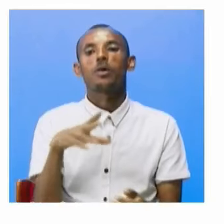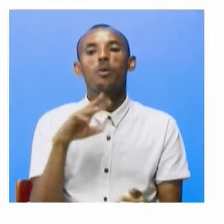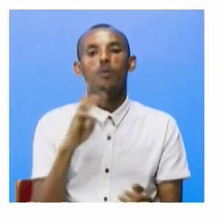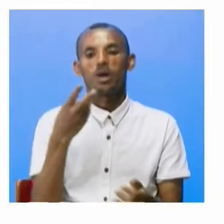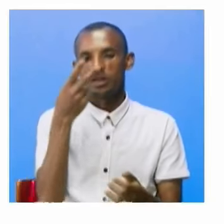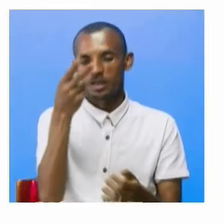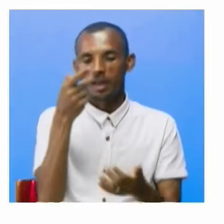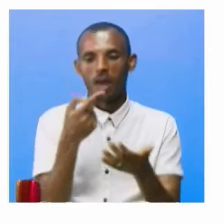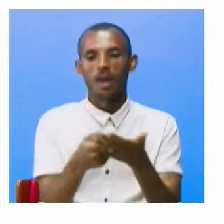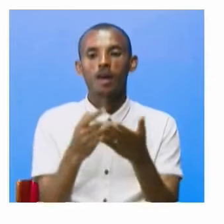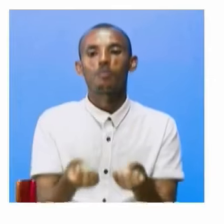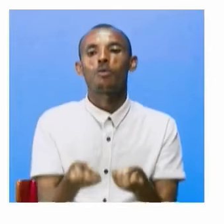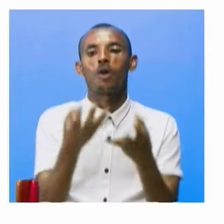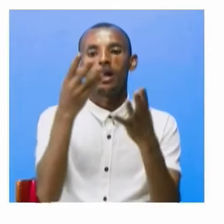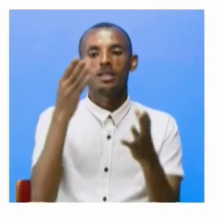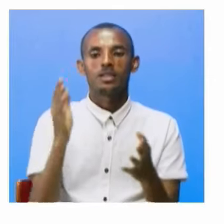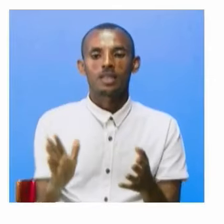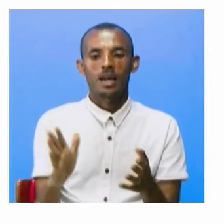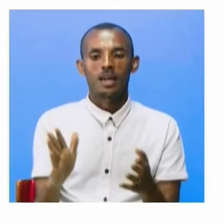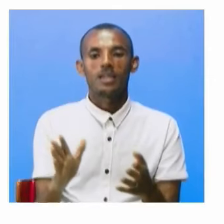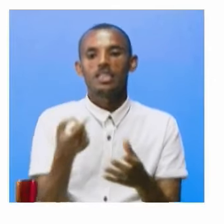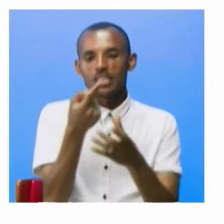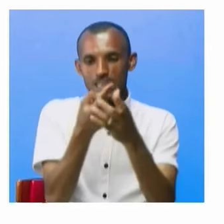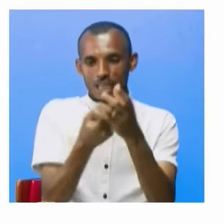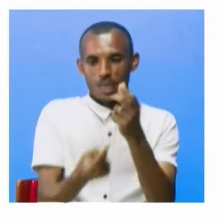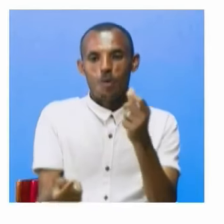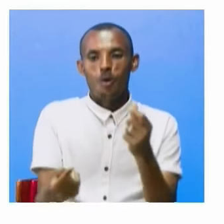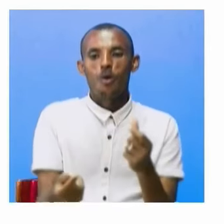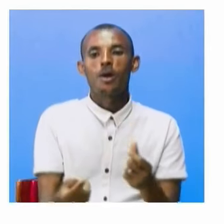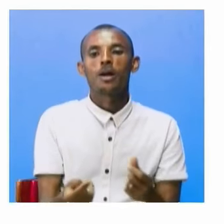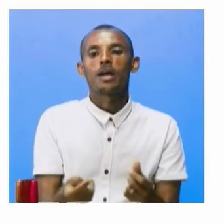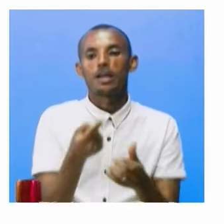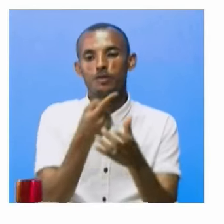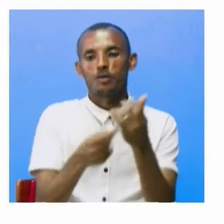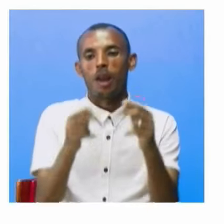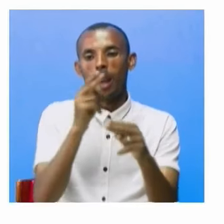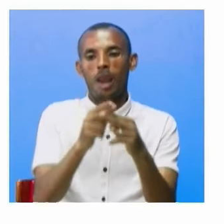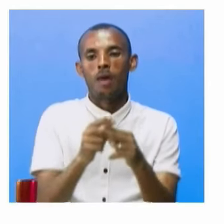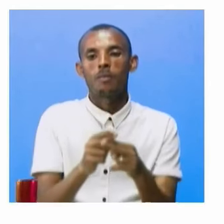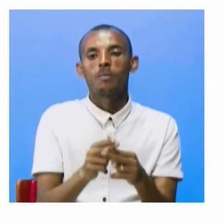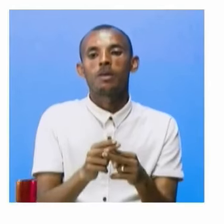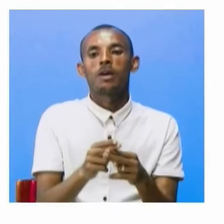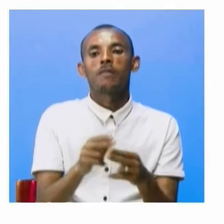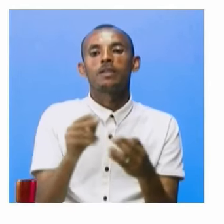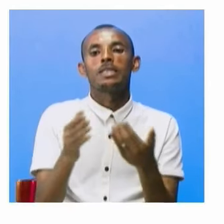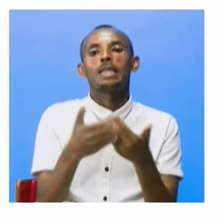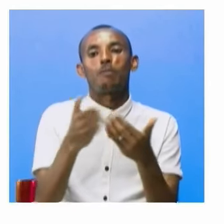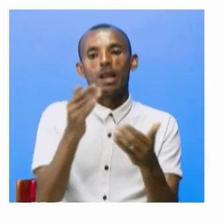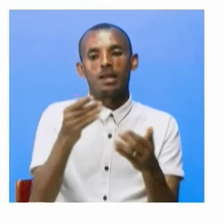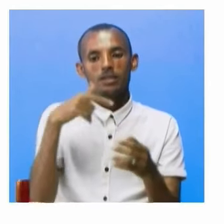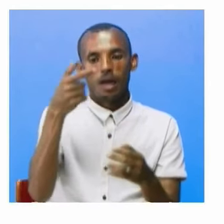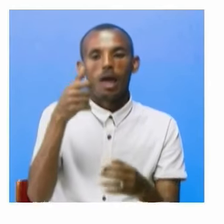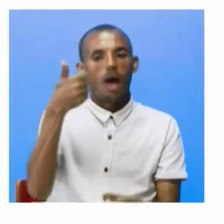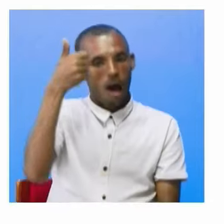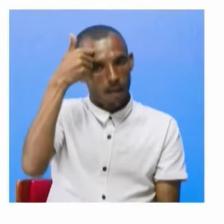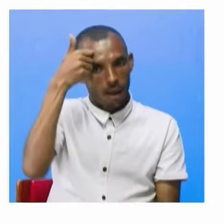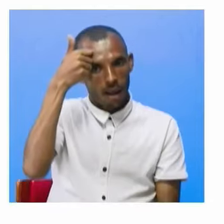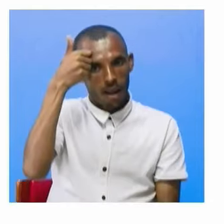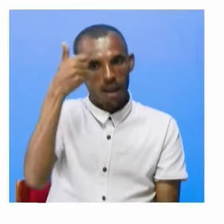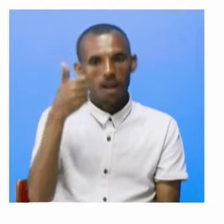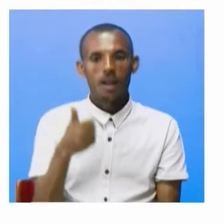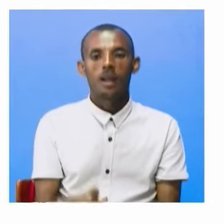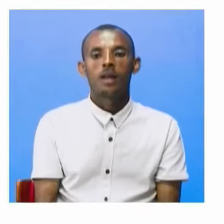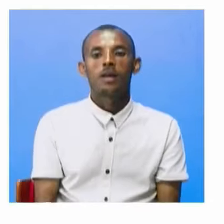here on the plural side, for single or individual names, like, for example, if you simply say Abel without Sarah,